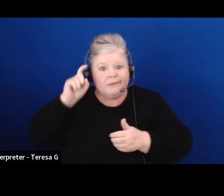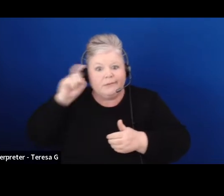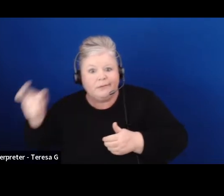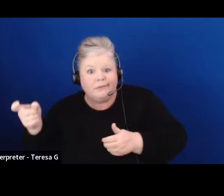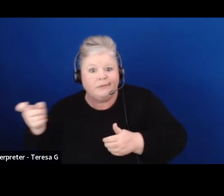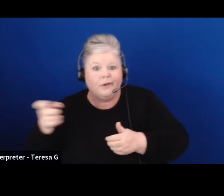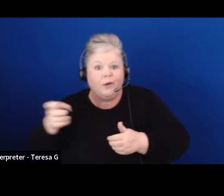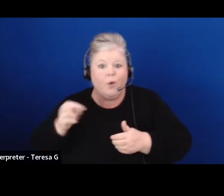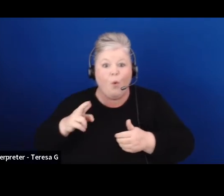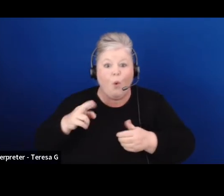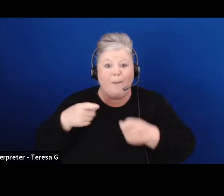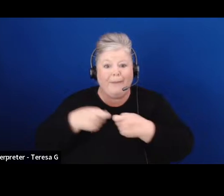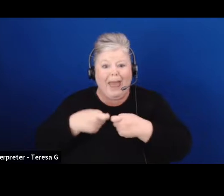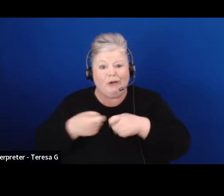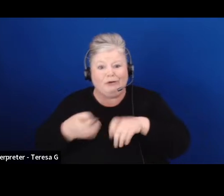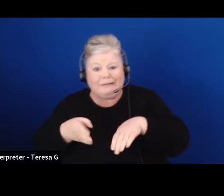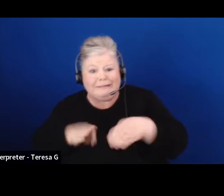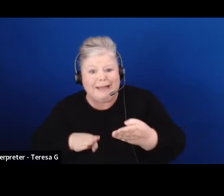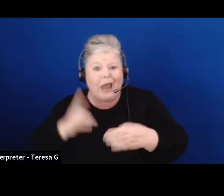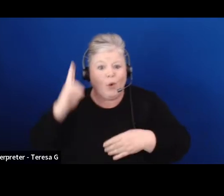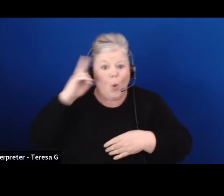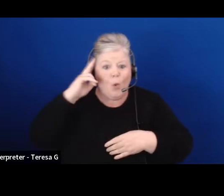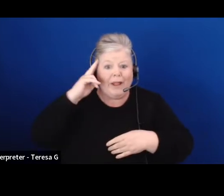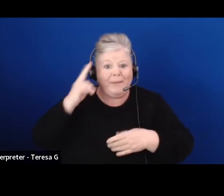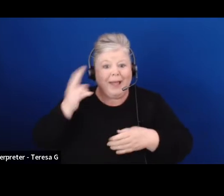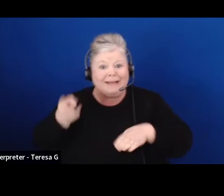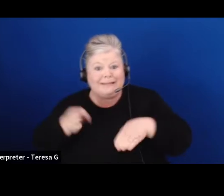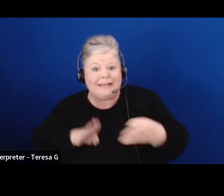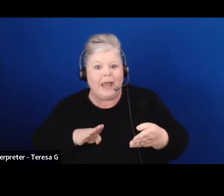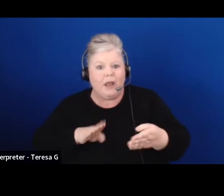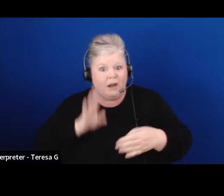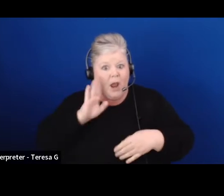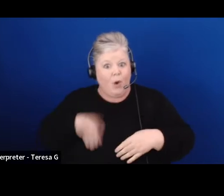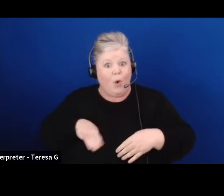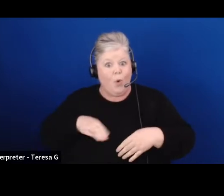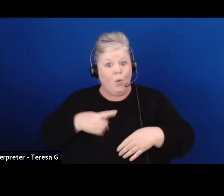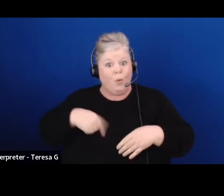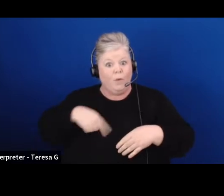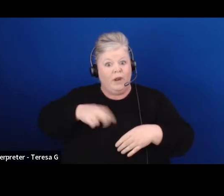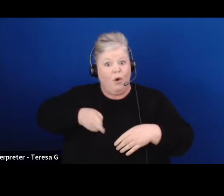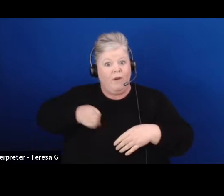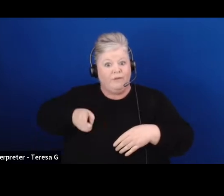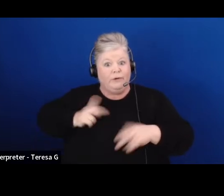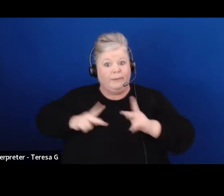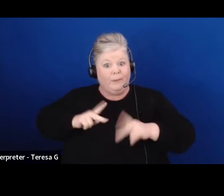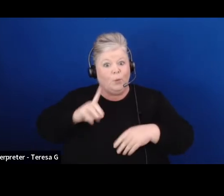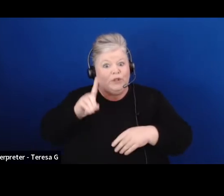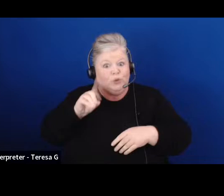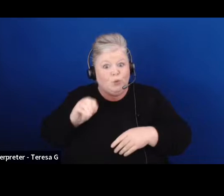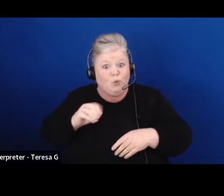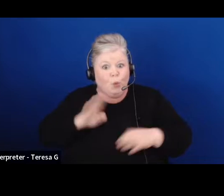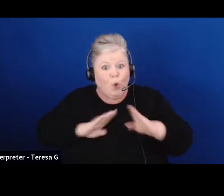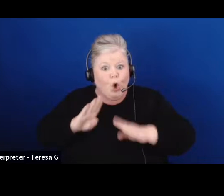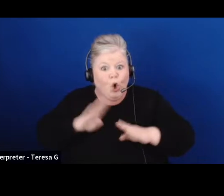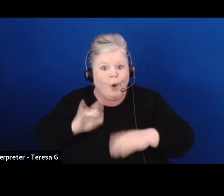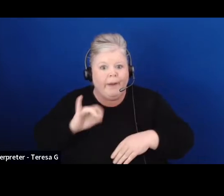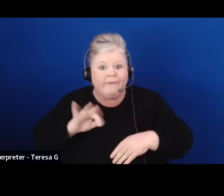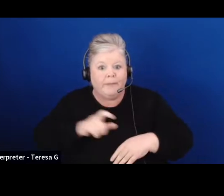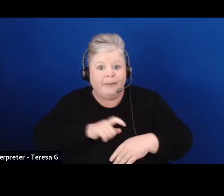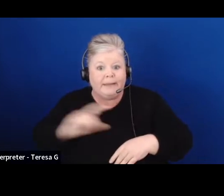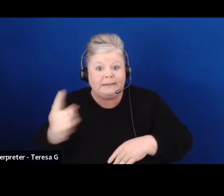at home, the batteries died, this kind of thing. So I know what we as hard of hearing people worry about how we would communicate with the police